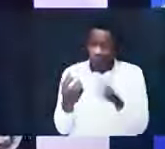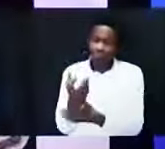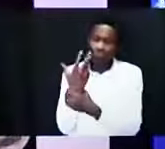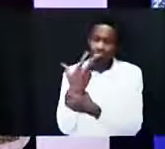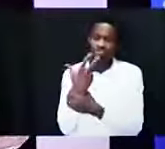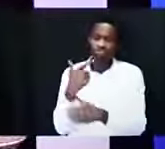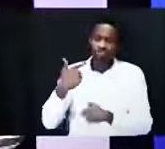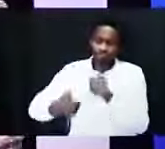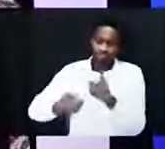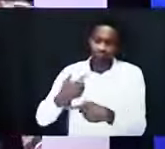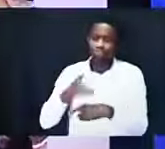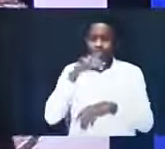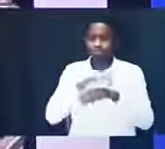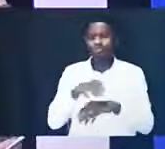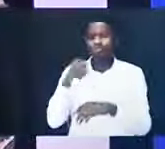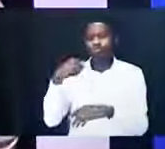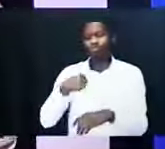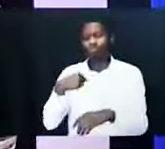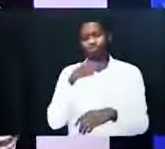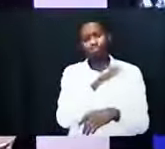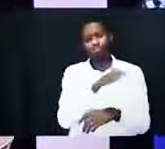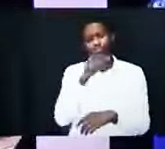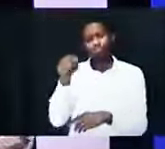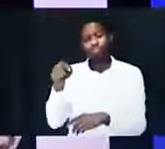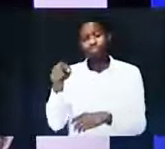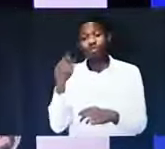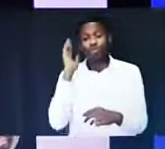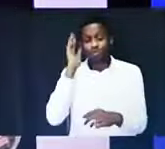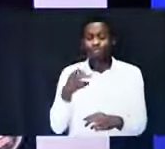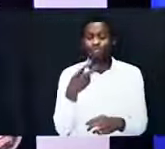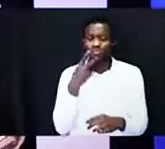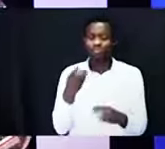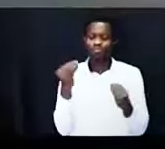more when we activate this grace by